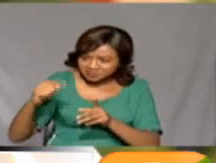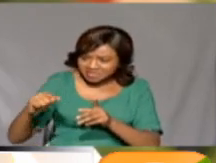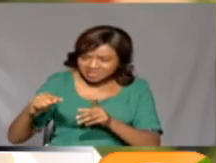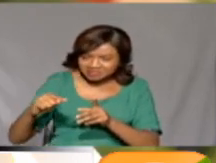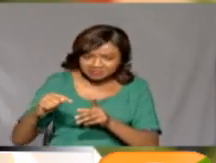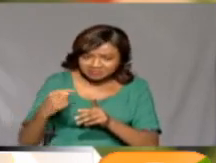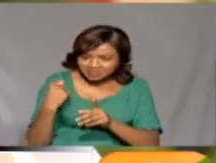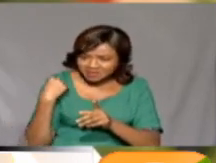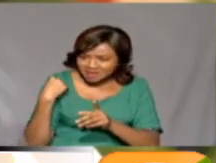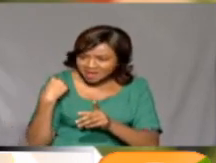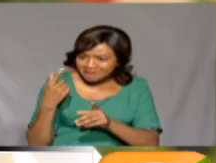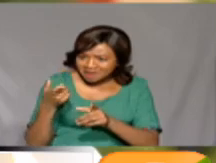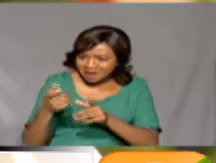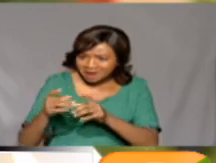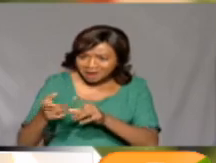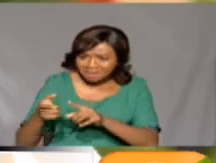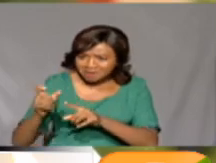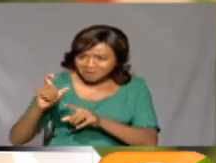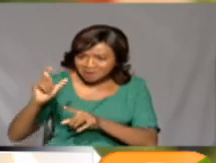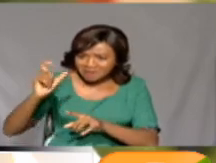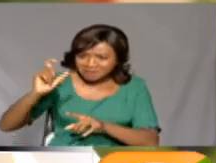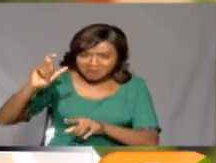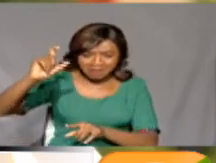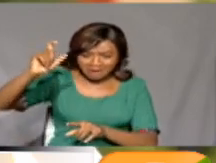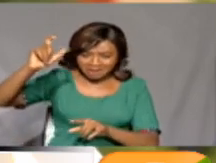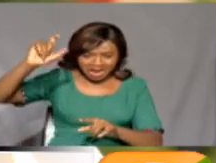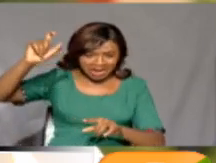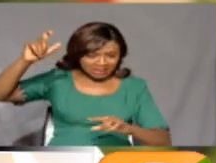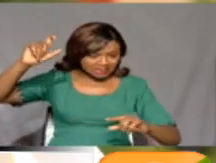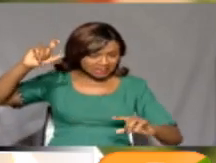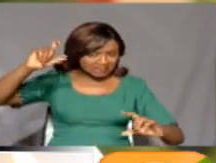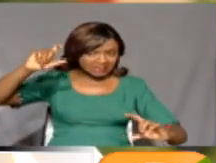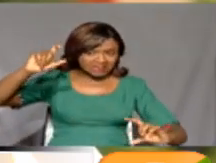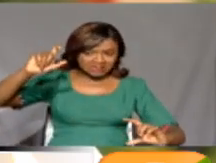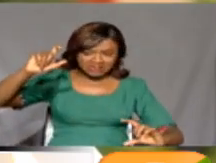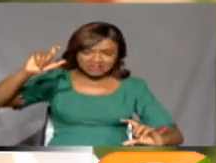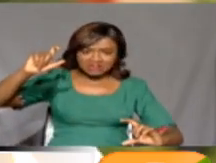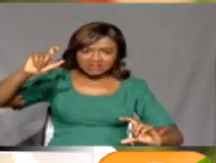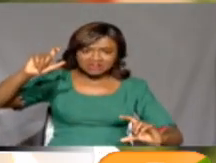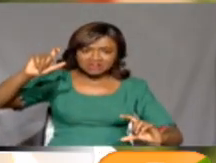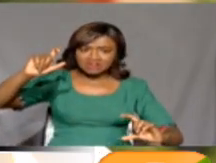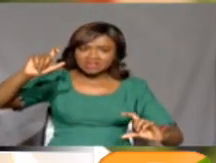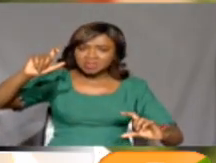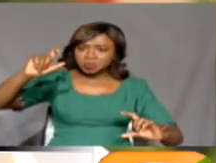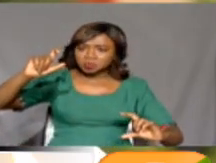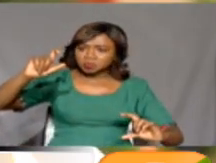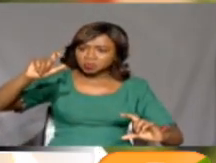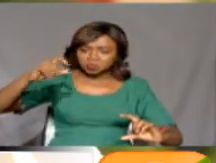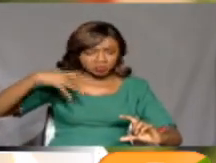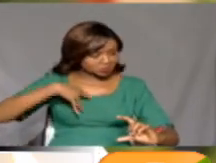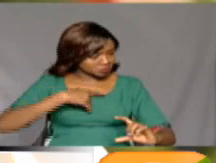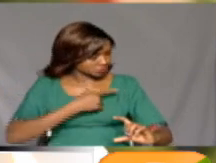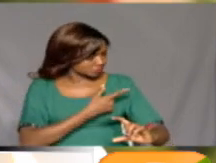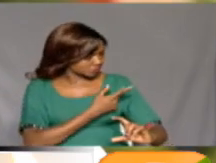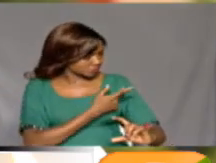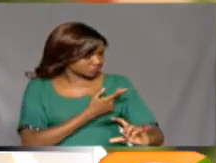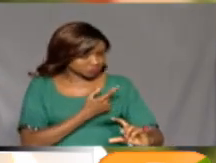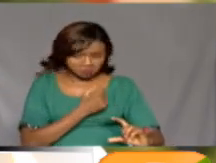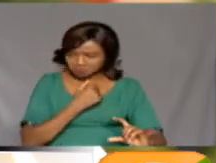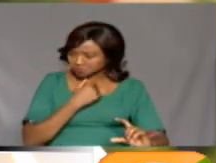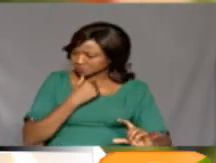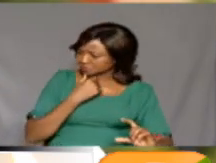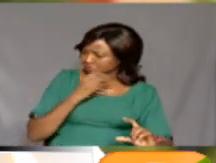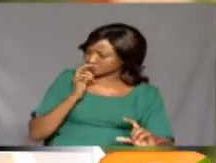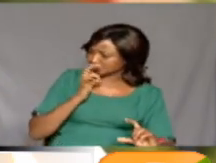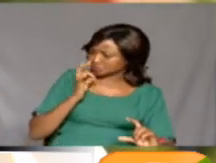are, the gap is widening. So I remember Musa Sirma and other people were sitting here, they were beginning